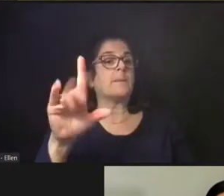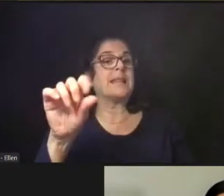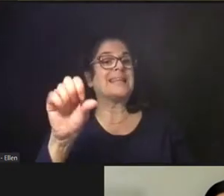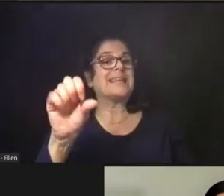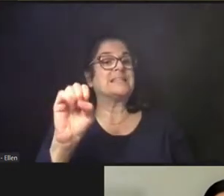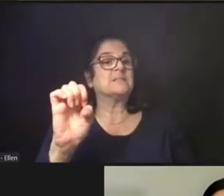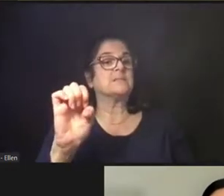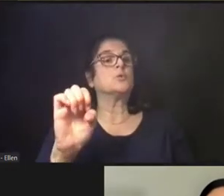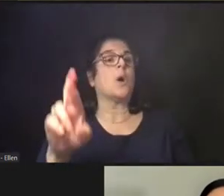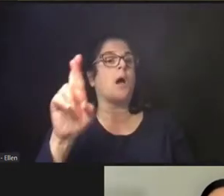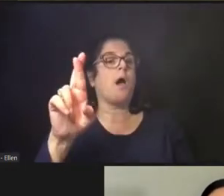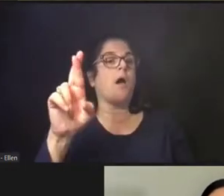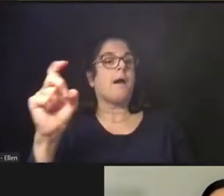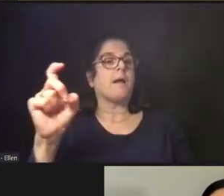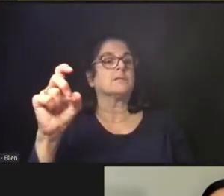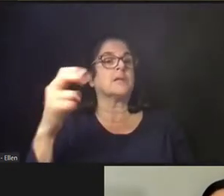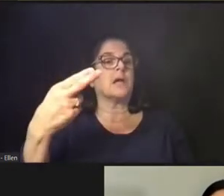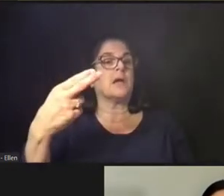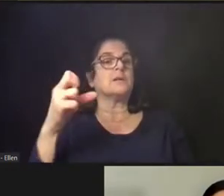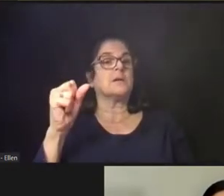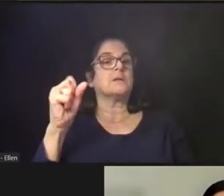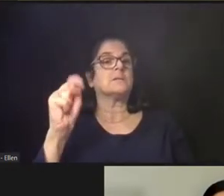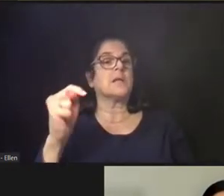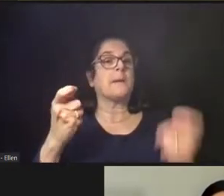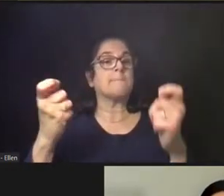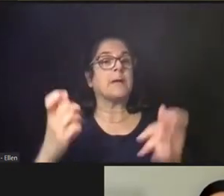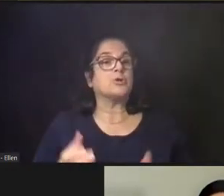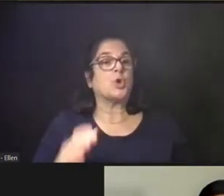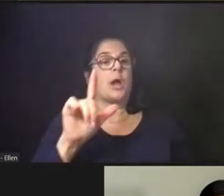RXHST Manager LLC, Bill Mooney.